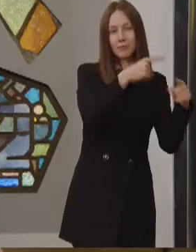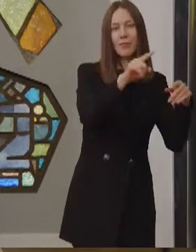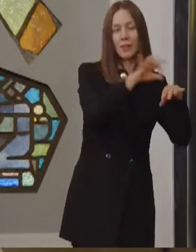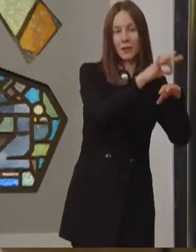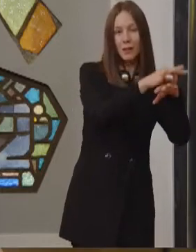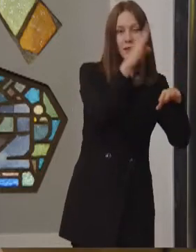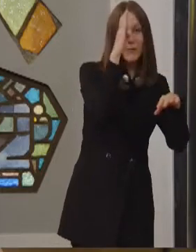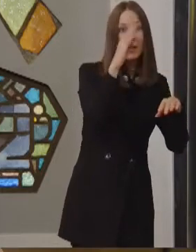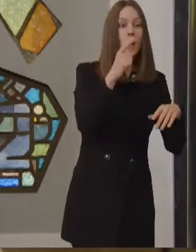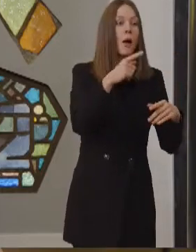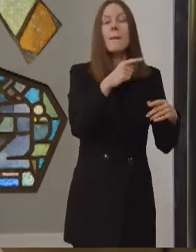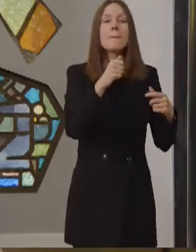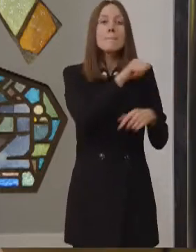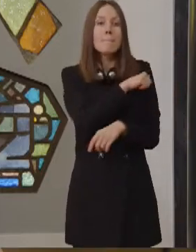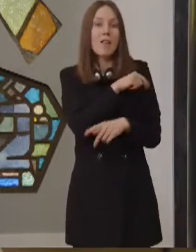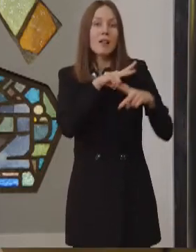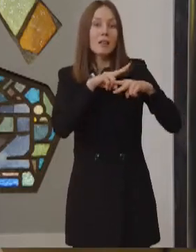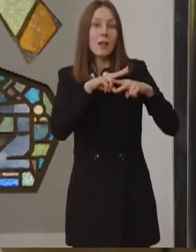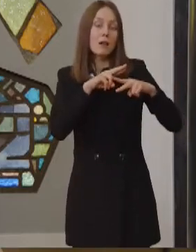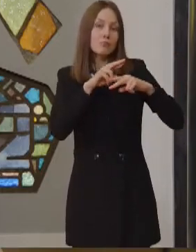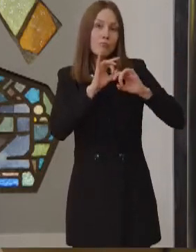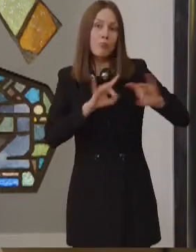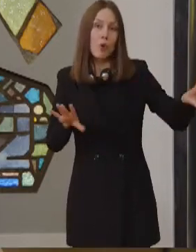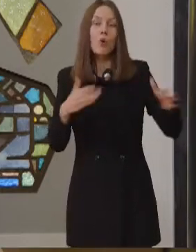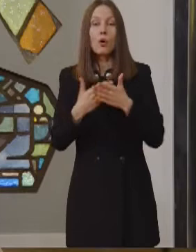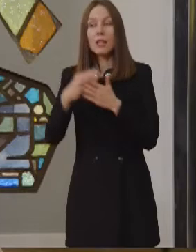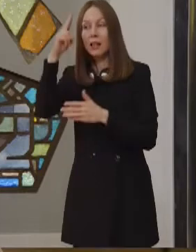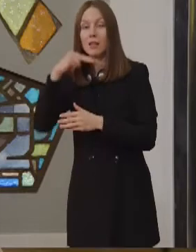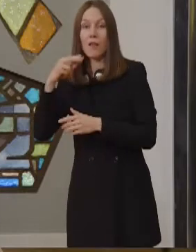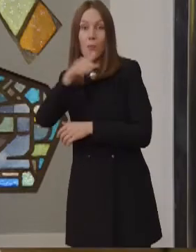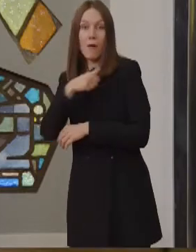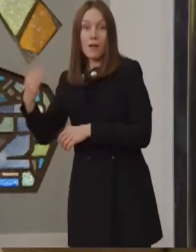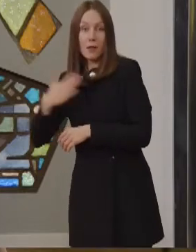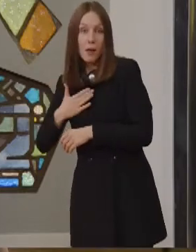and my mother has married another man.